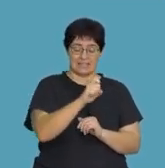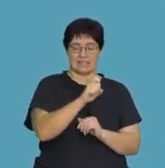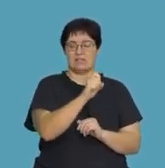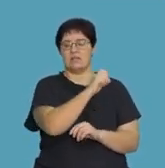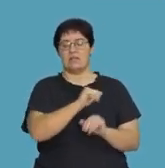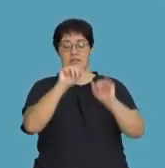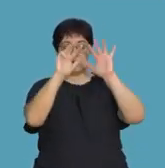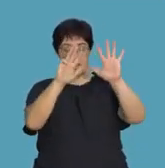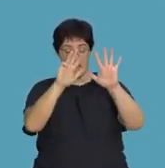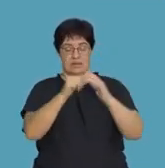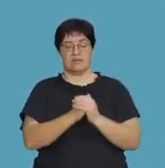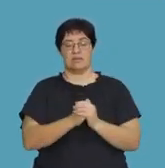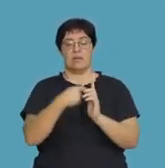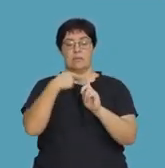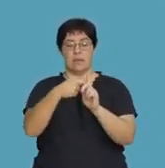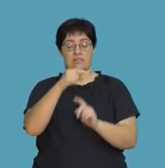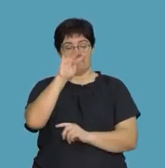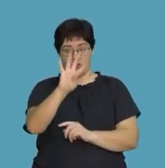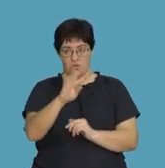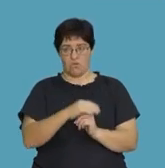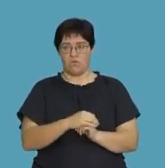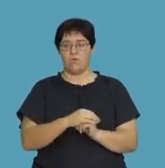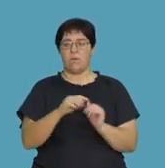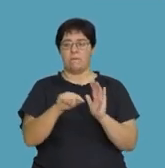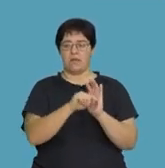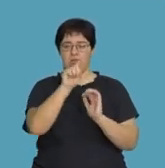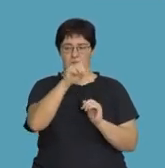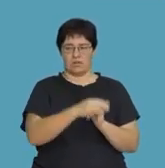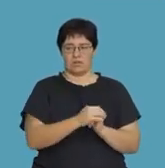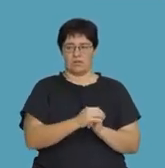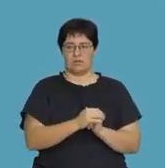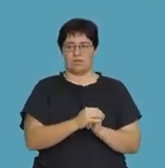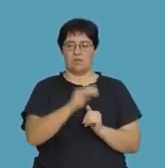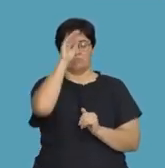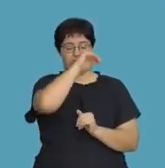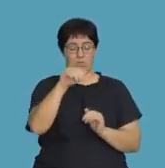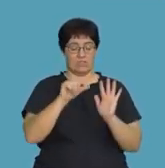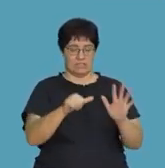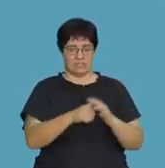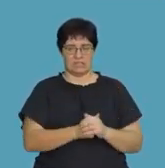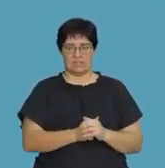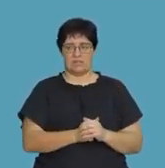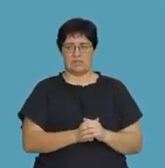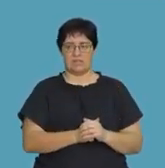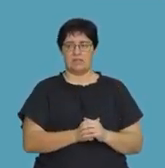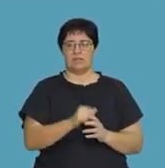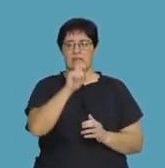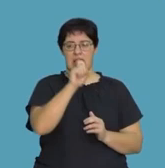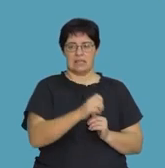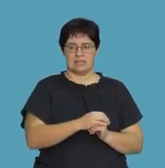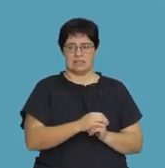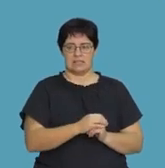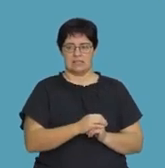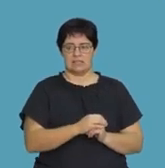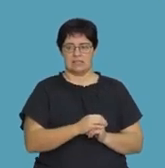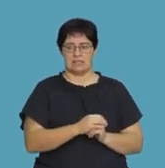the exponent of 9 plus 4 minus 1 all over 6. Which will then be x to